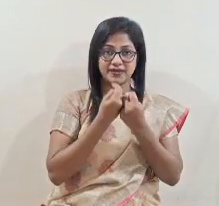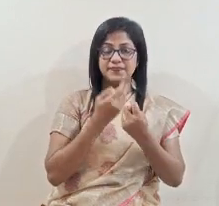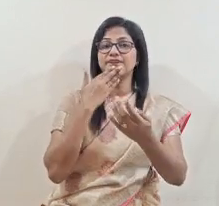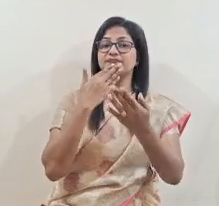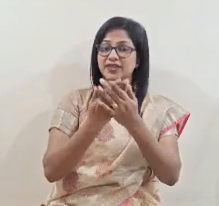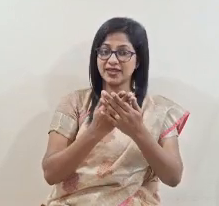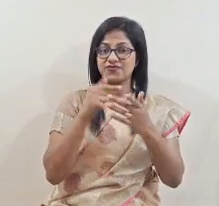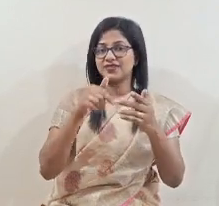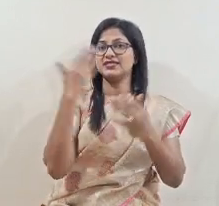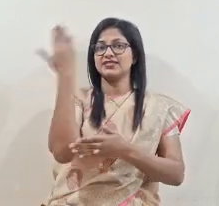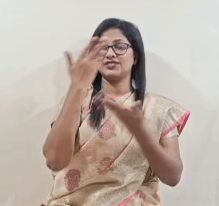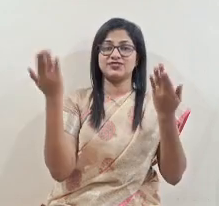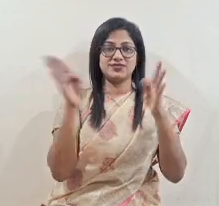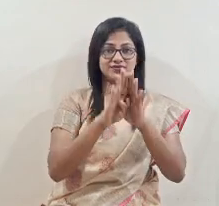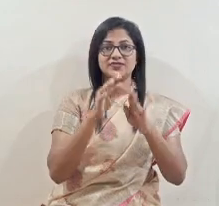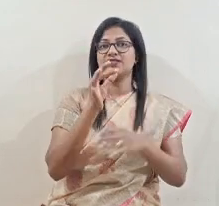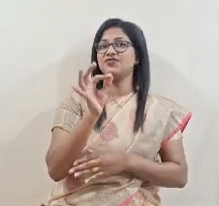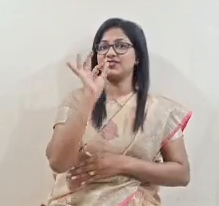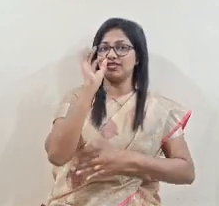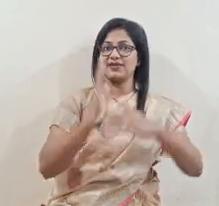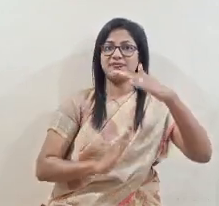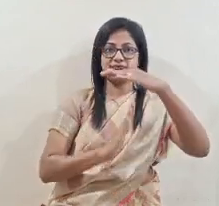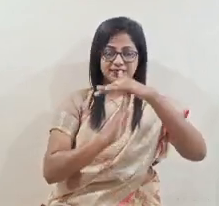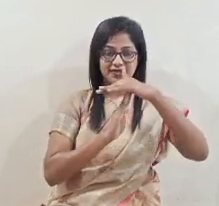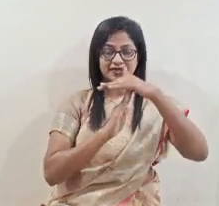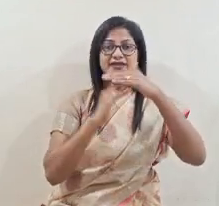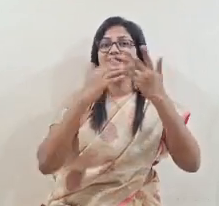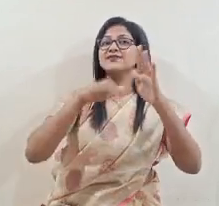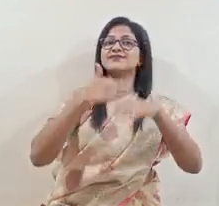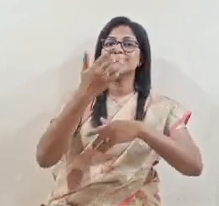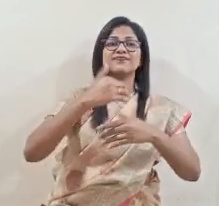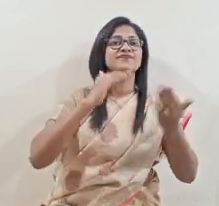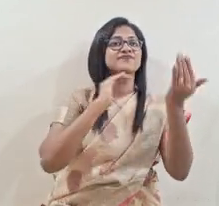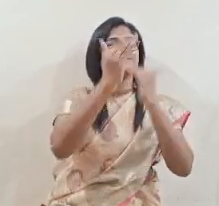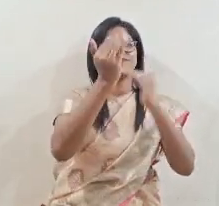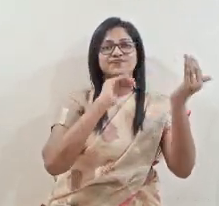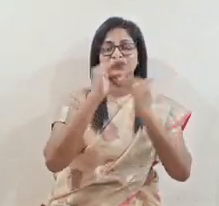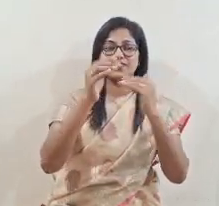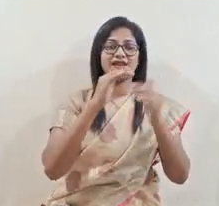well as the presenters for a long time. Okay, thank you all. Have a nice day.